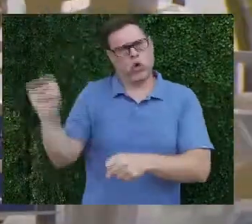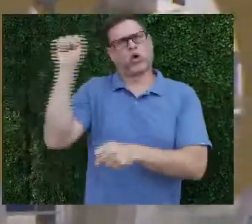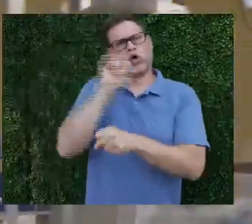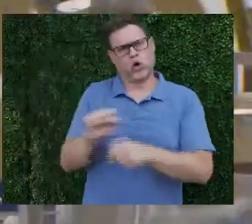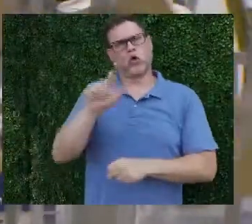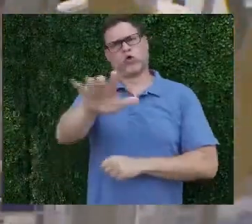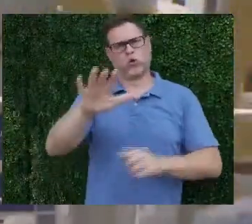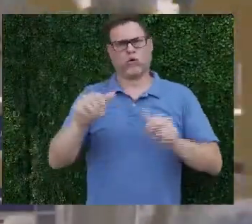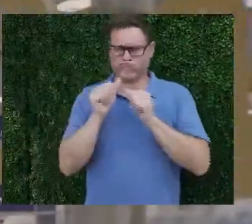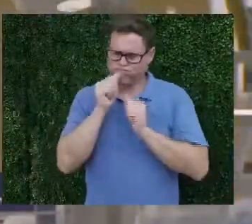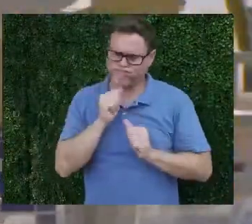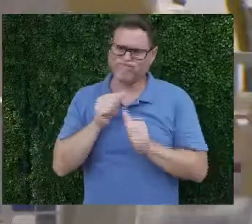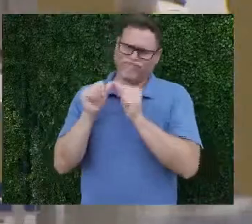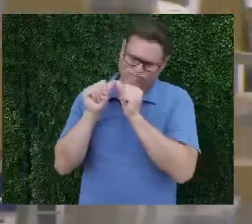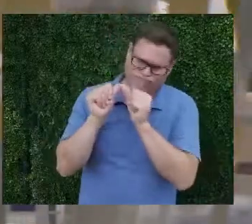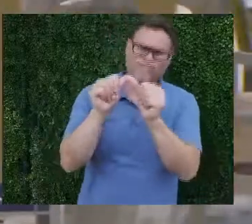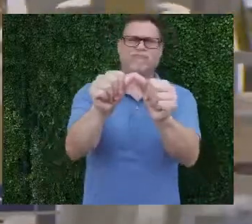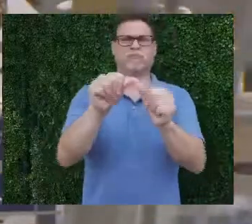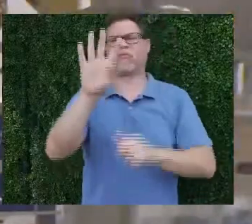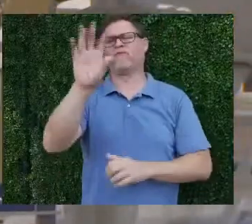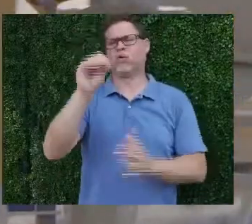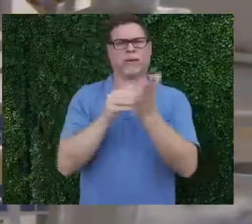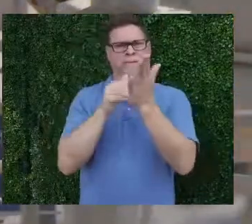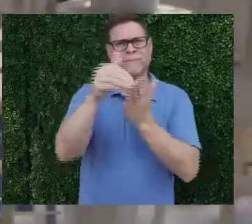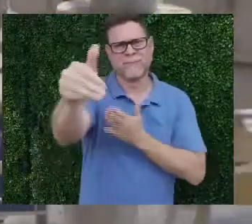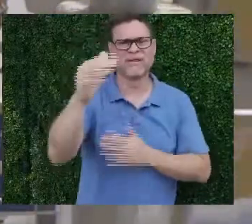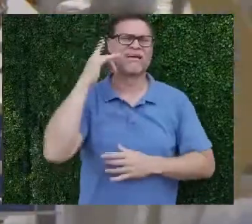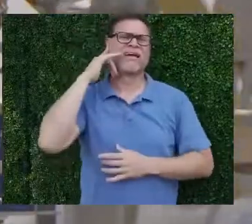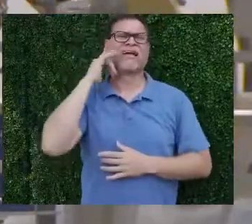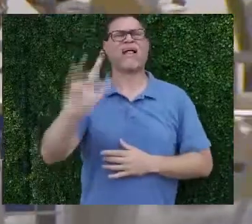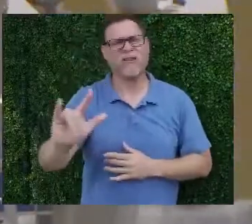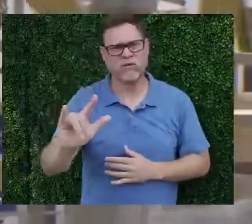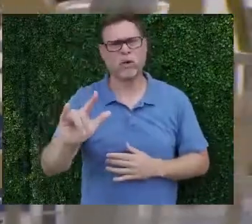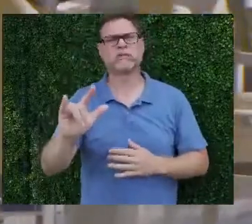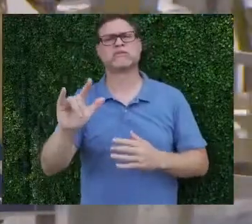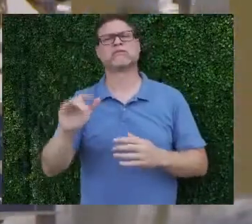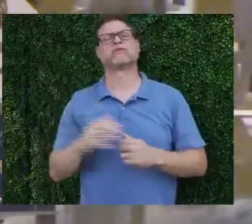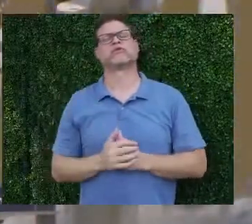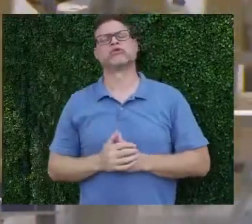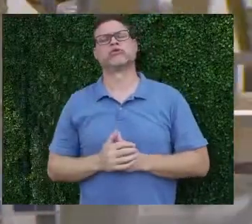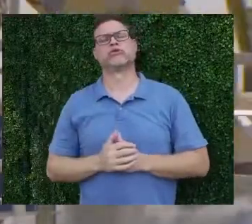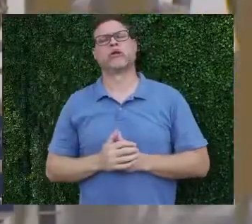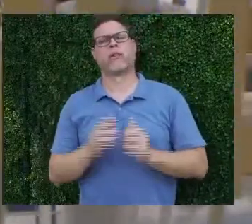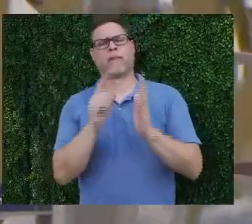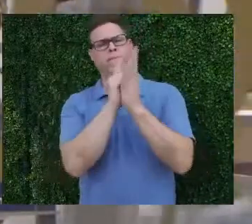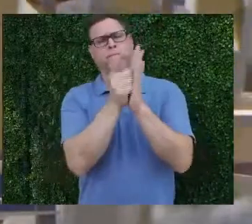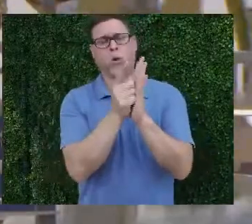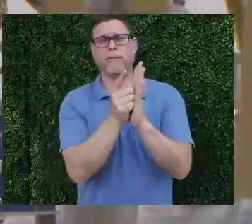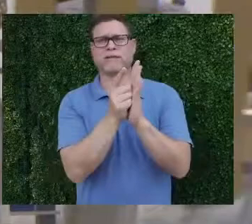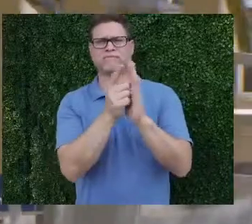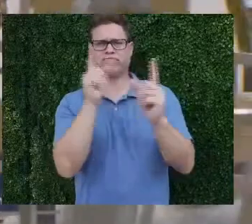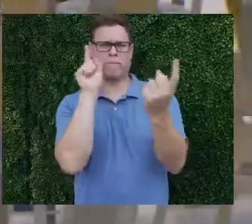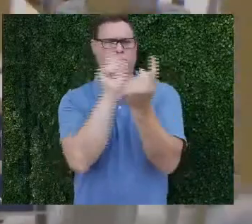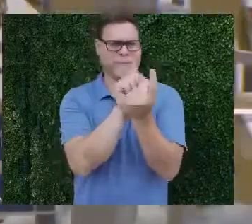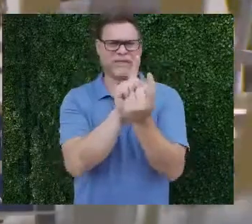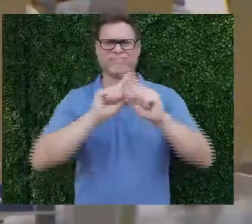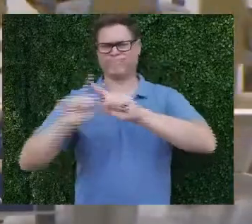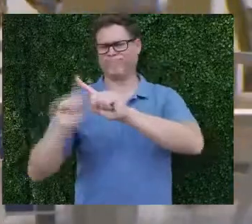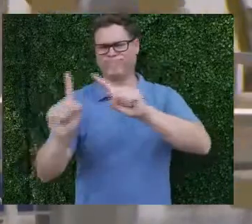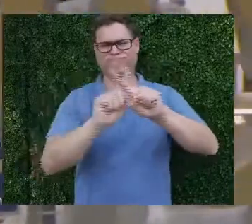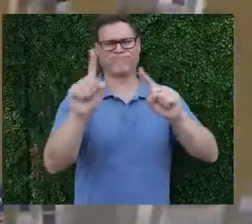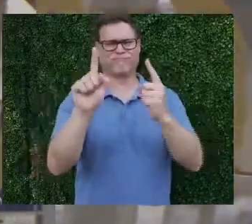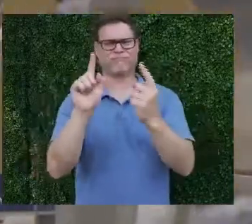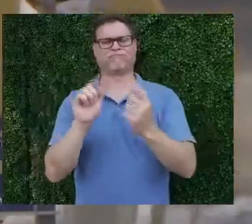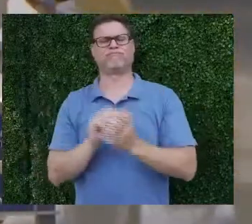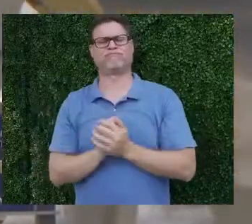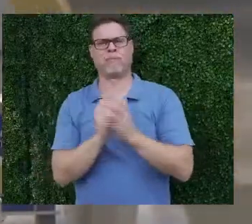your resilience. We're here because of 40 million Californians that met, dare I say, the moment, many different moments over the course